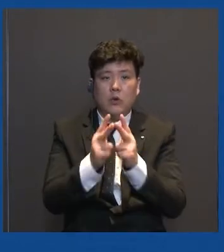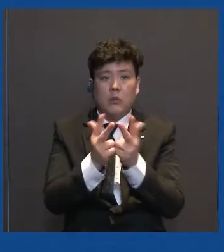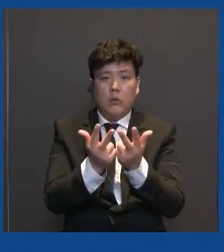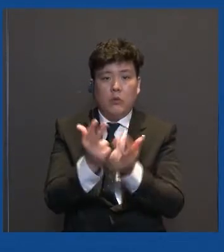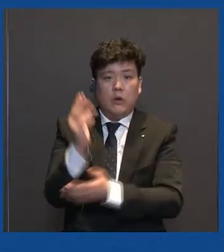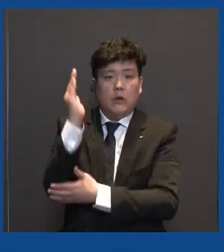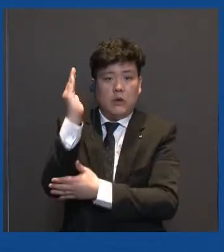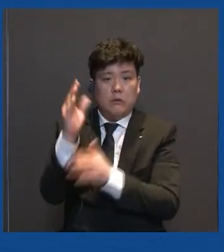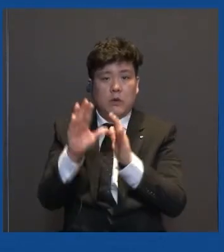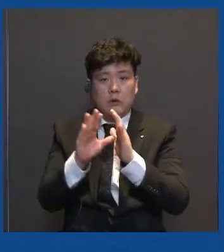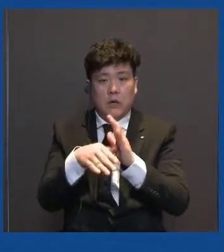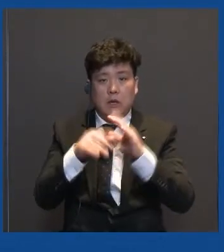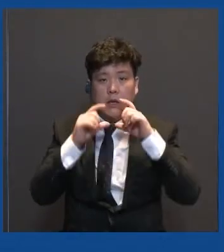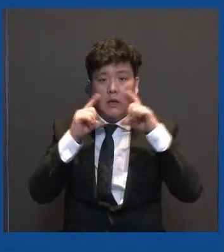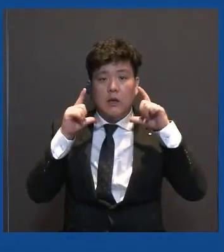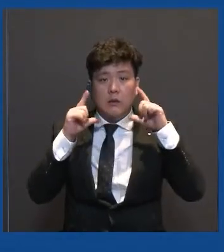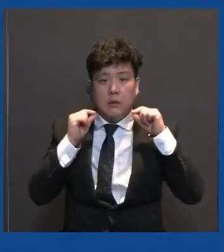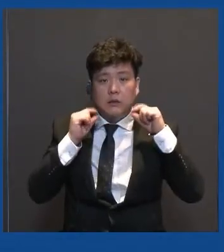after the presentation.